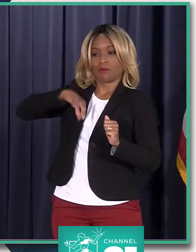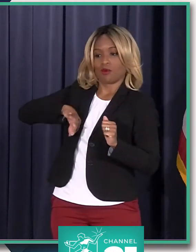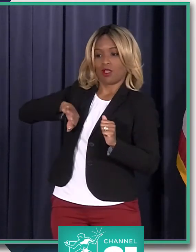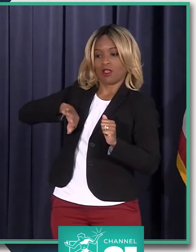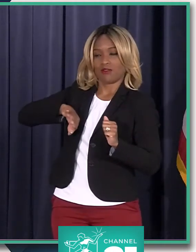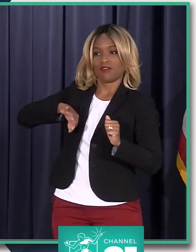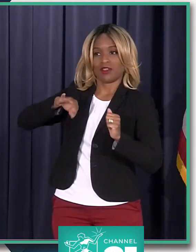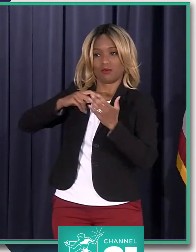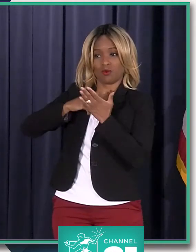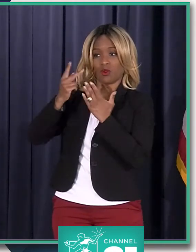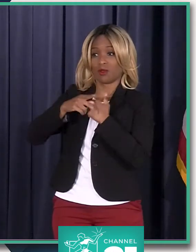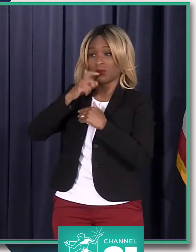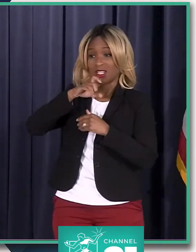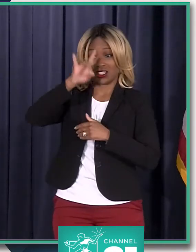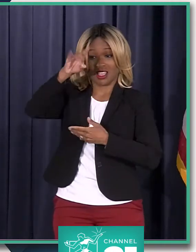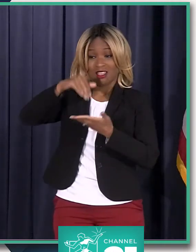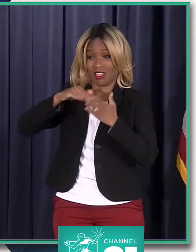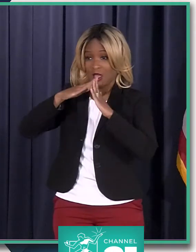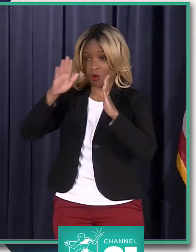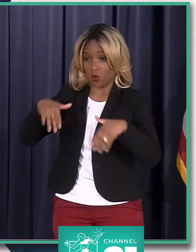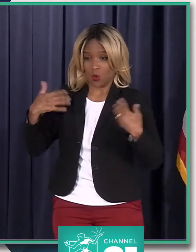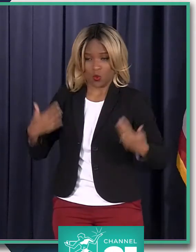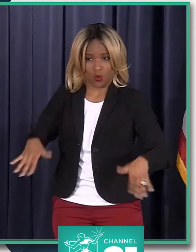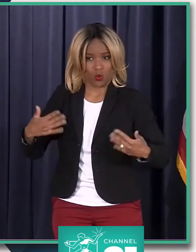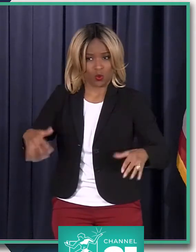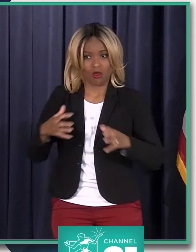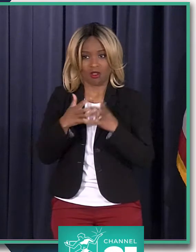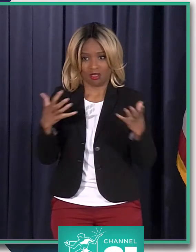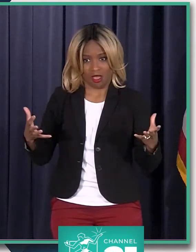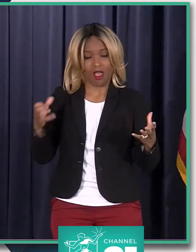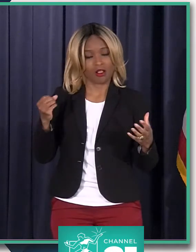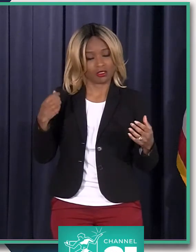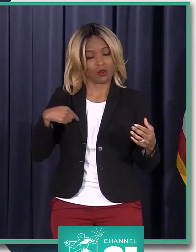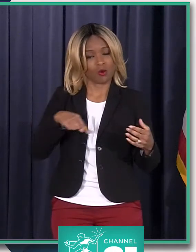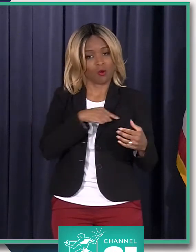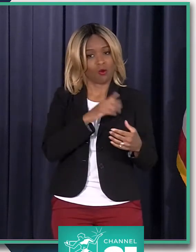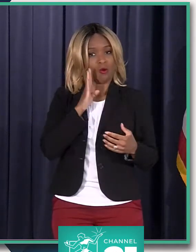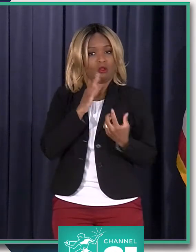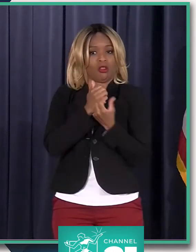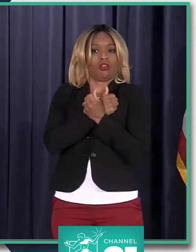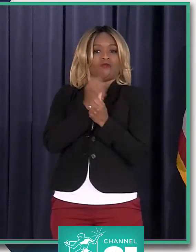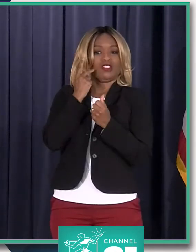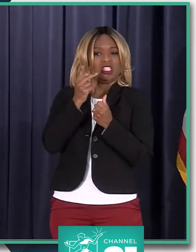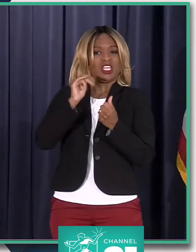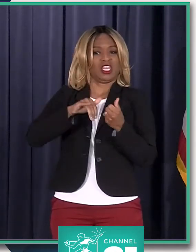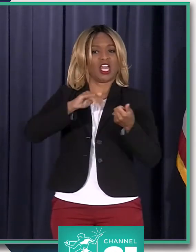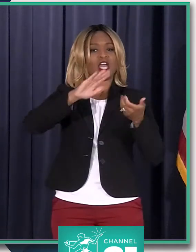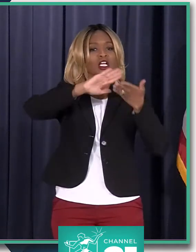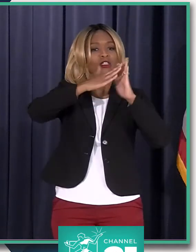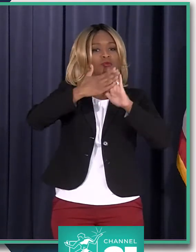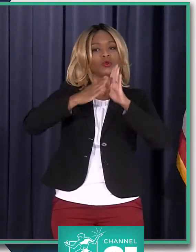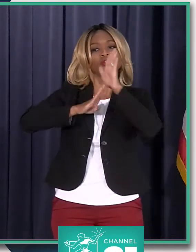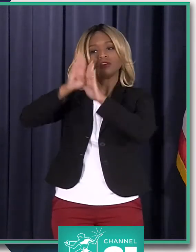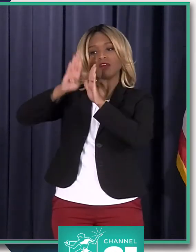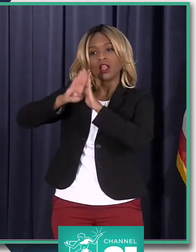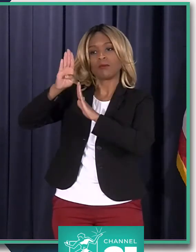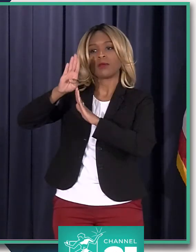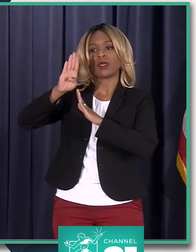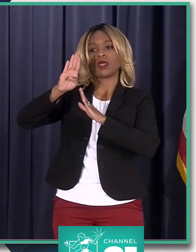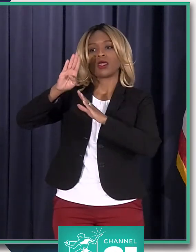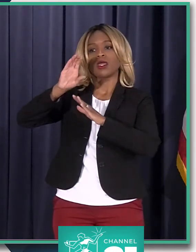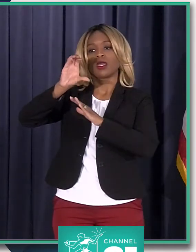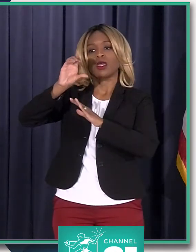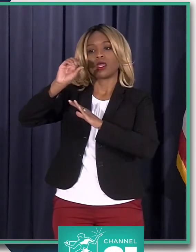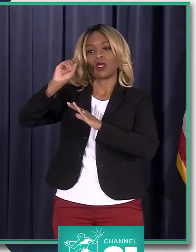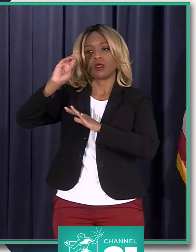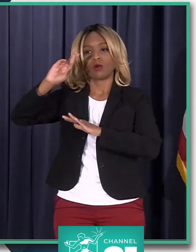because to move 8,000 houses is a lot, and we'd love to see our community development corporations in the neighborhoods take on a group at a